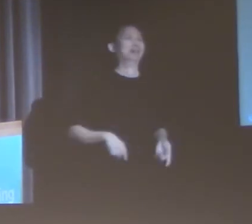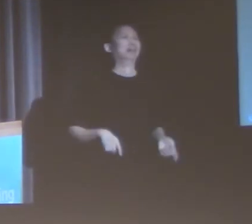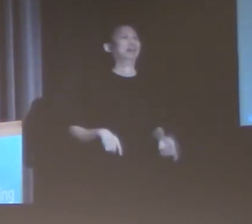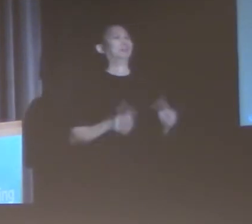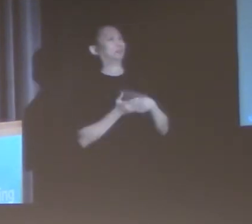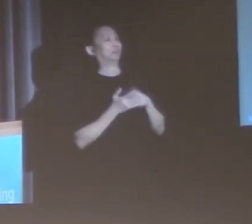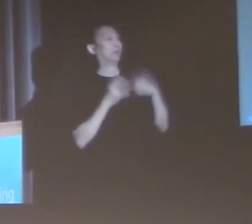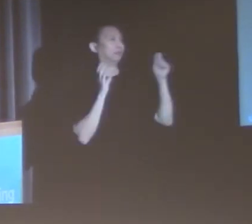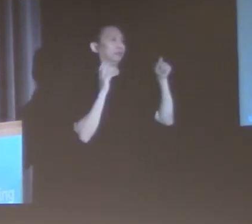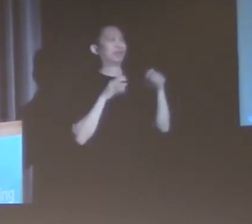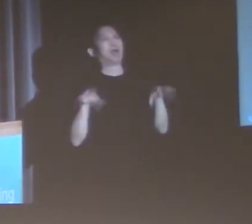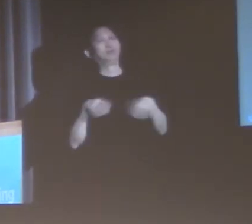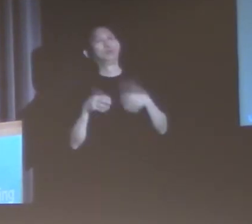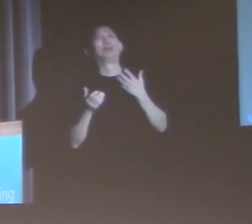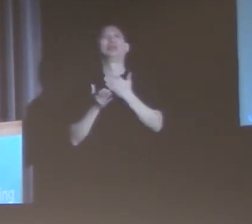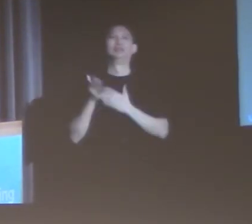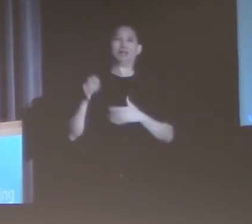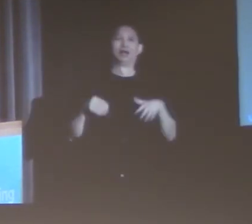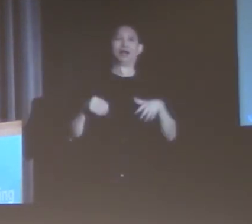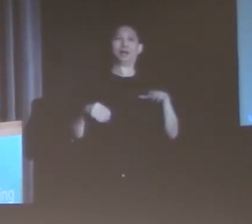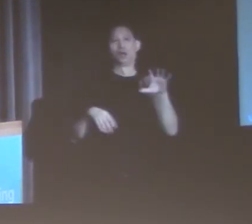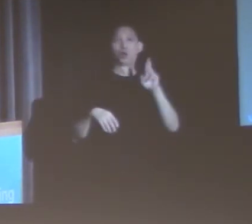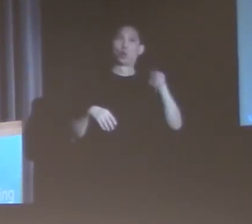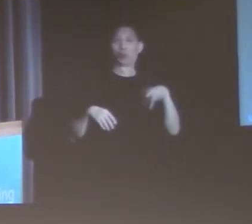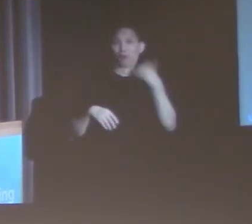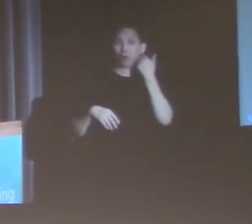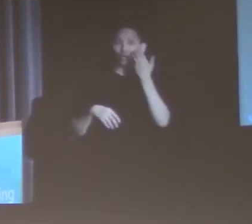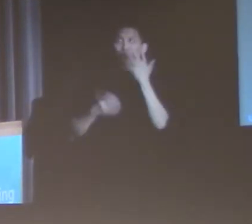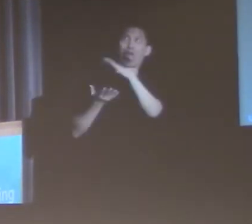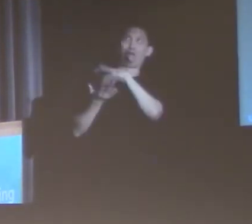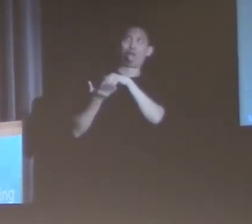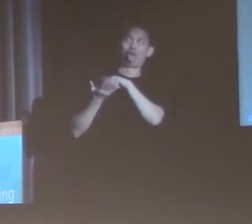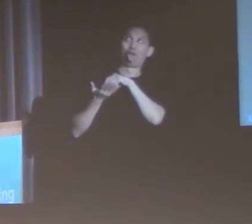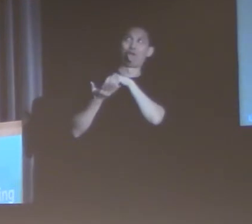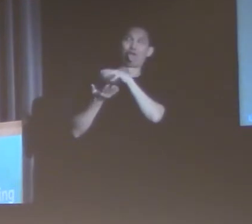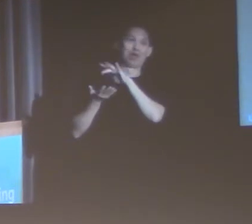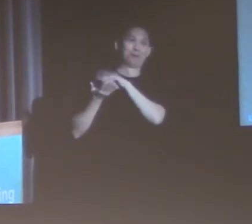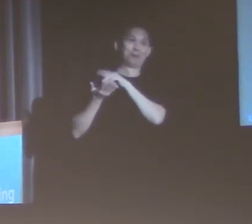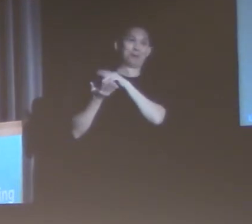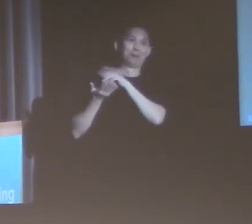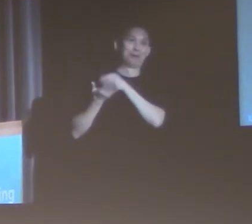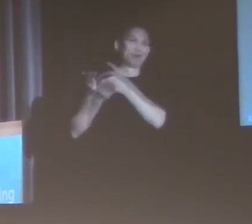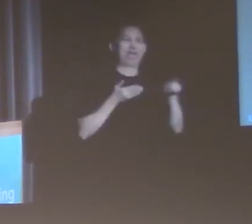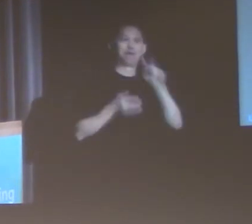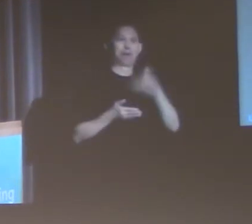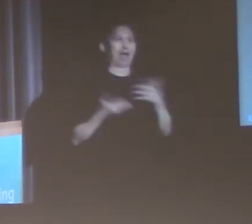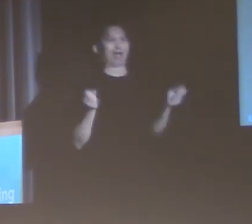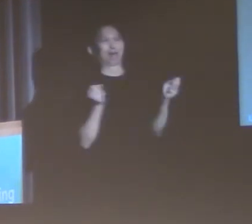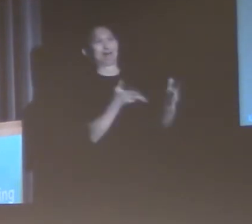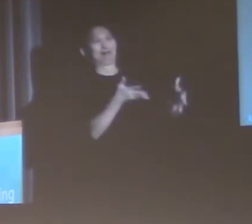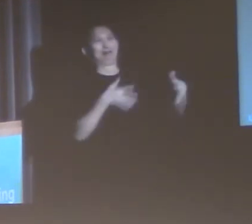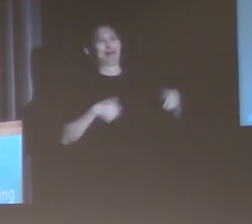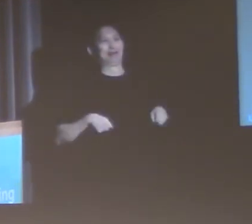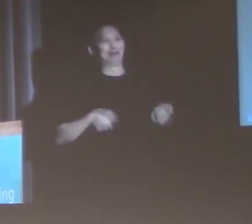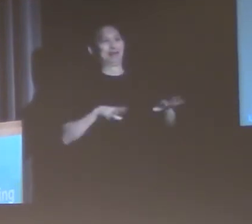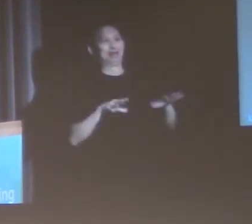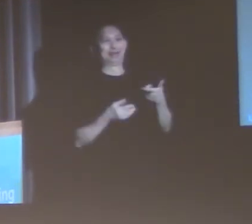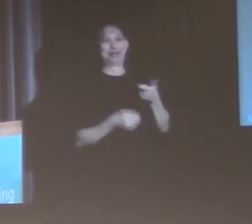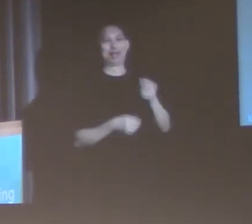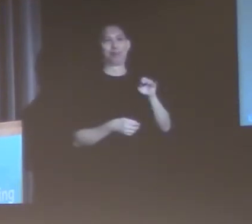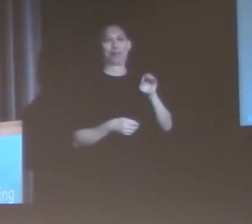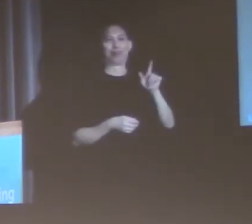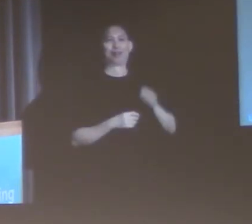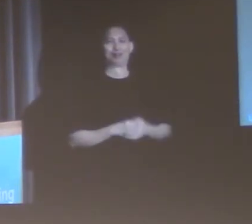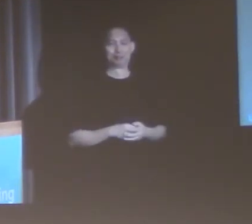corporate prostitution to make money that pays for those gambles. And I'd got very far down the line, and the